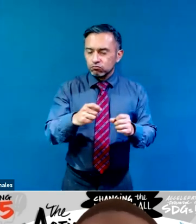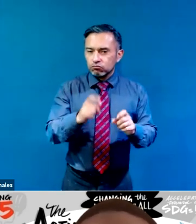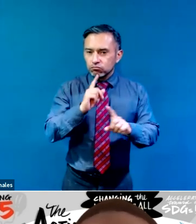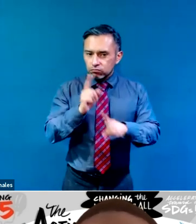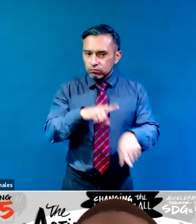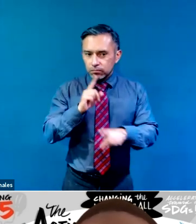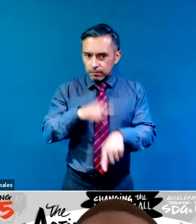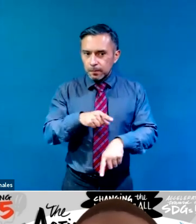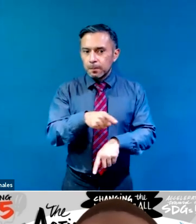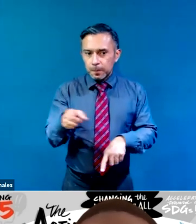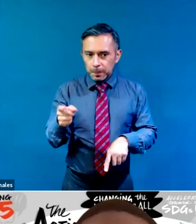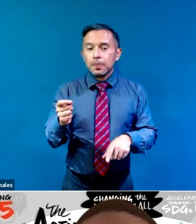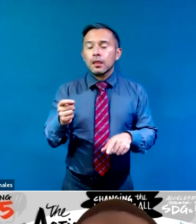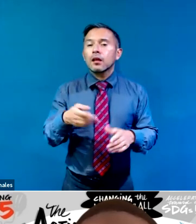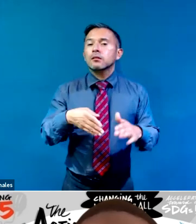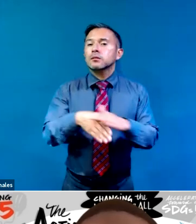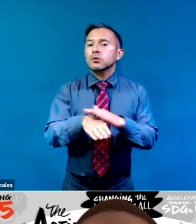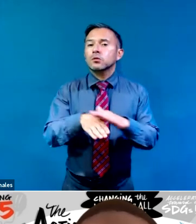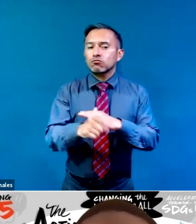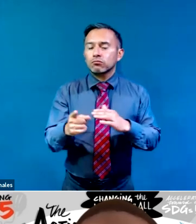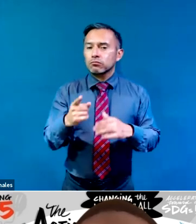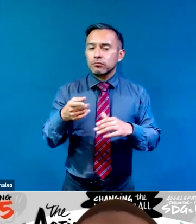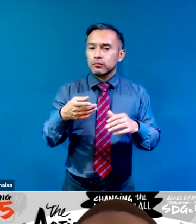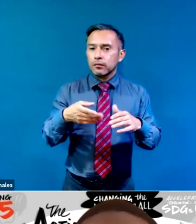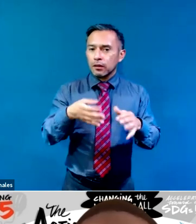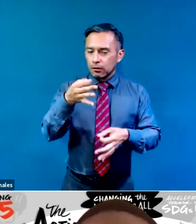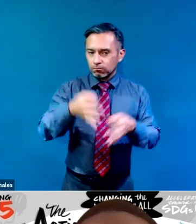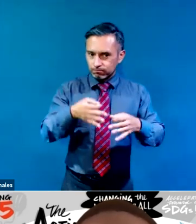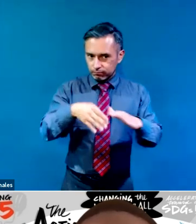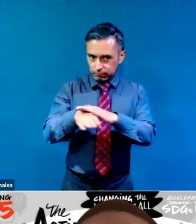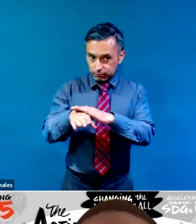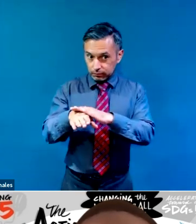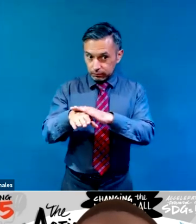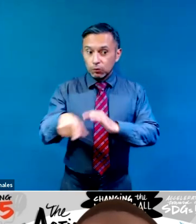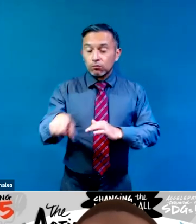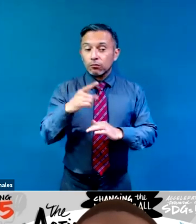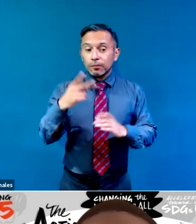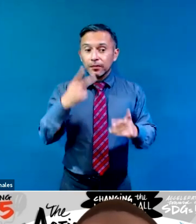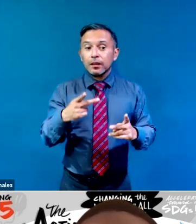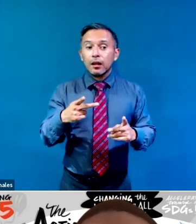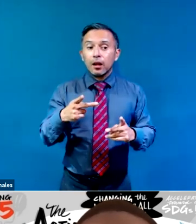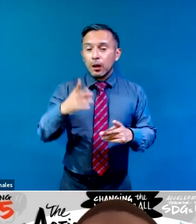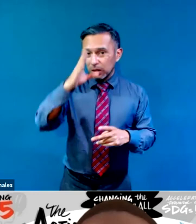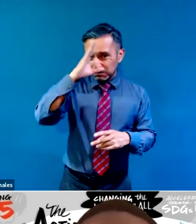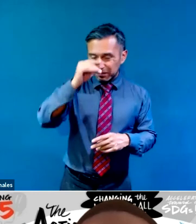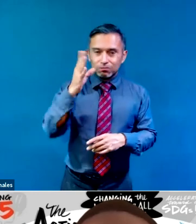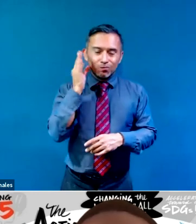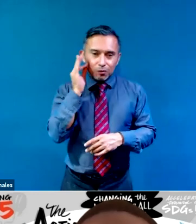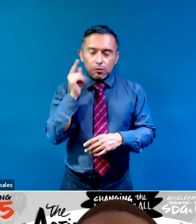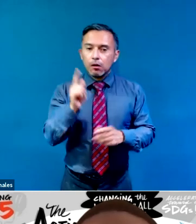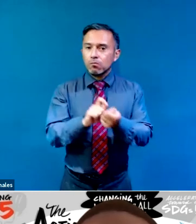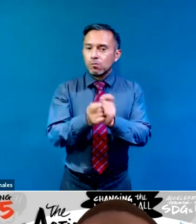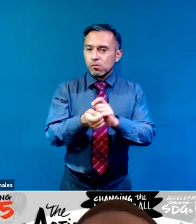ensure equitable, secure access to resources, services, and decision-making, to look at gender transformative enterprise and